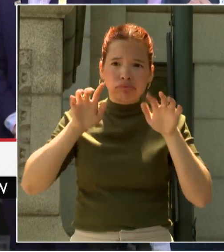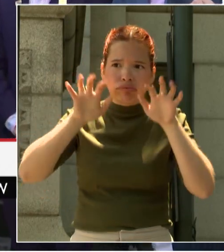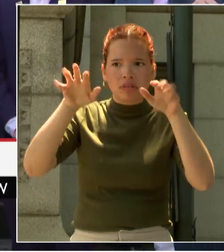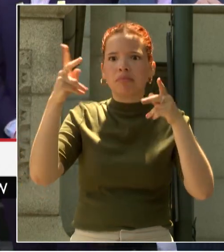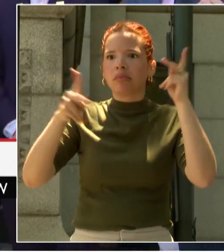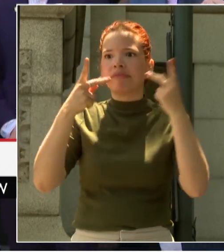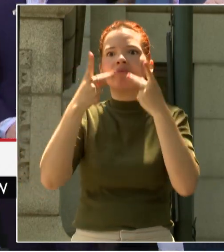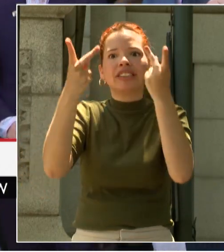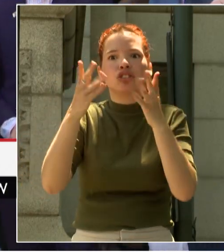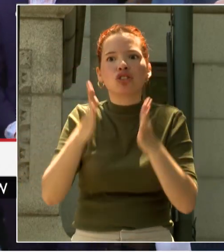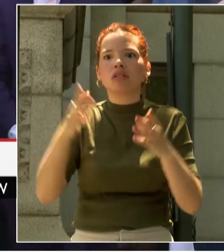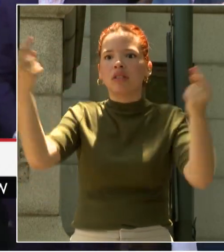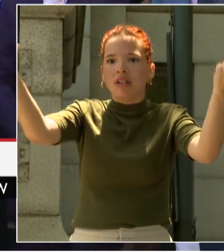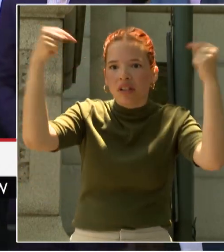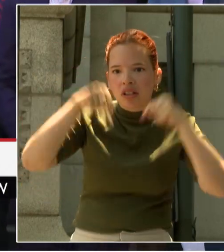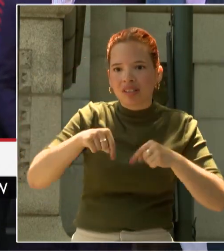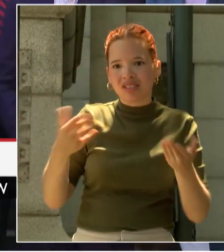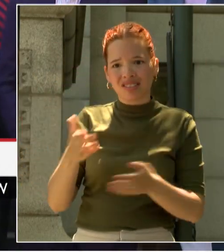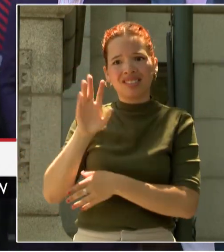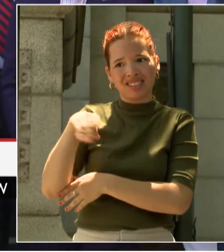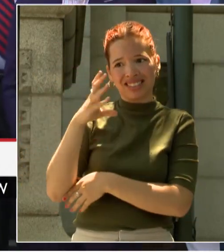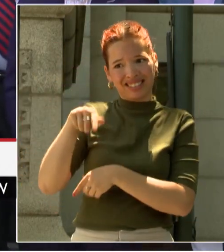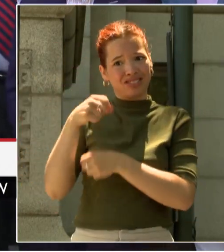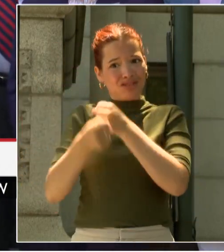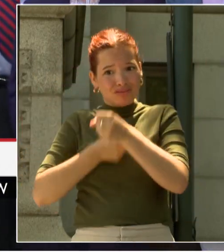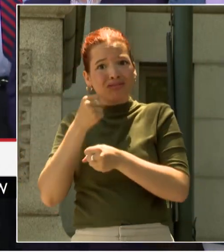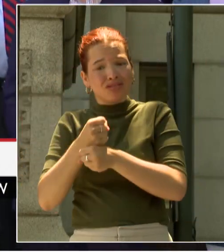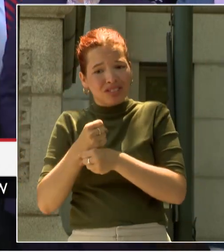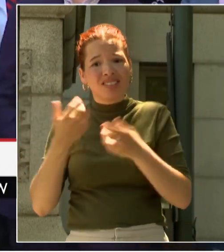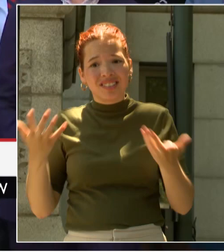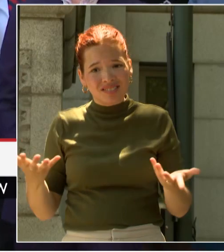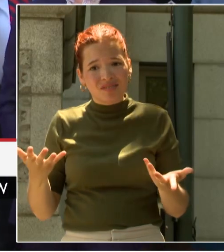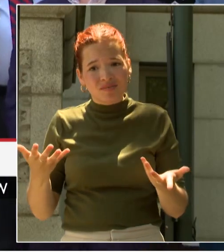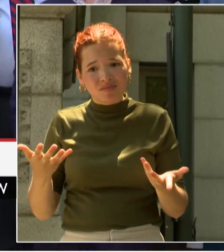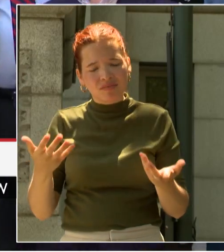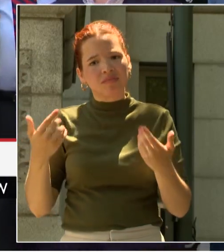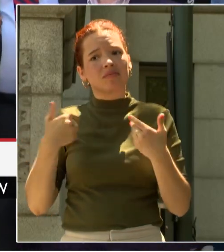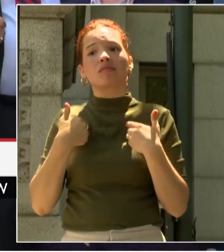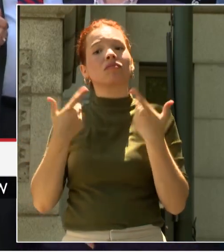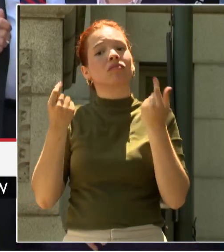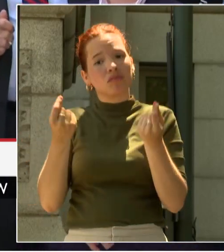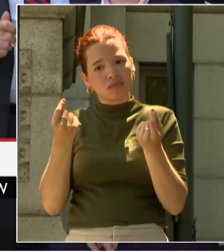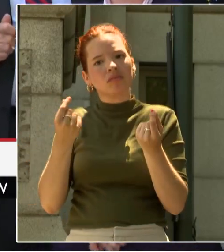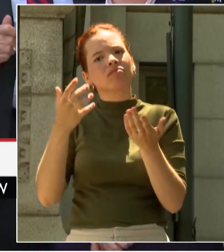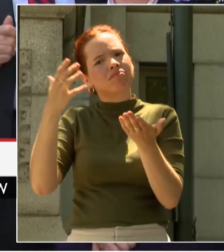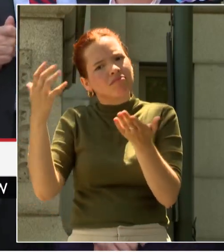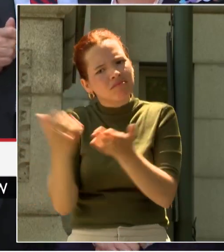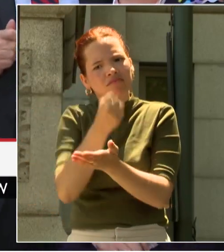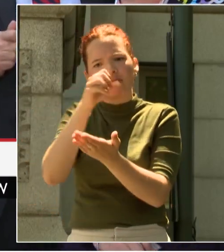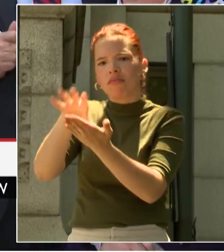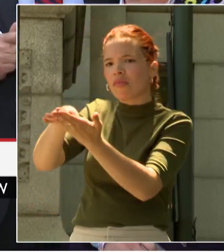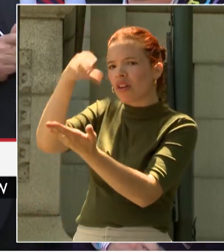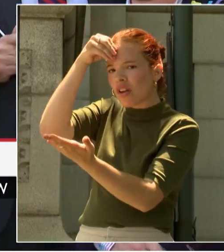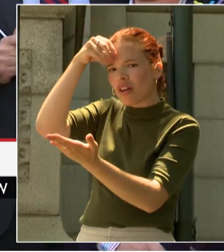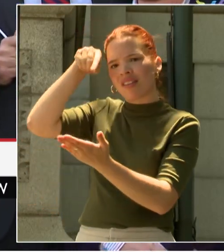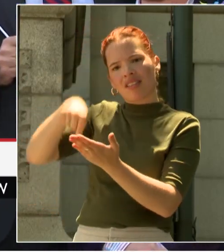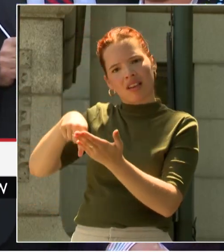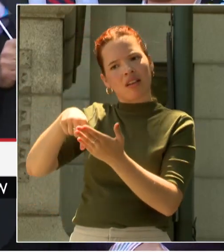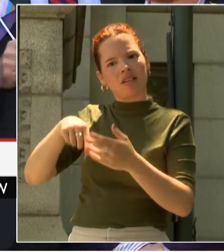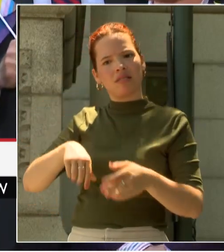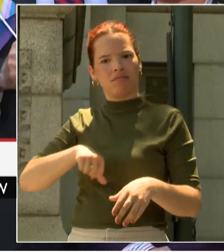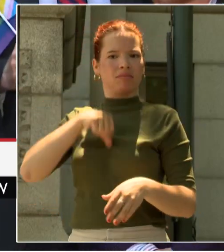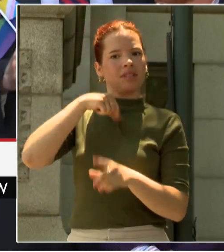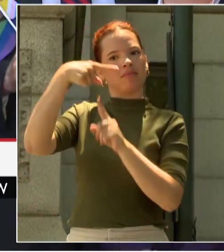course of the year have the opportunity to learn something. And this month, they're going to learn that DC stands